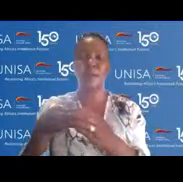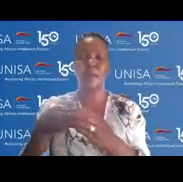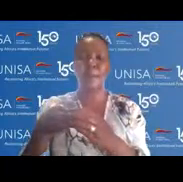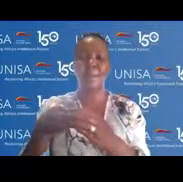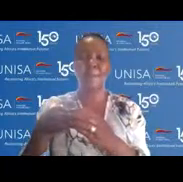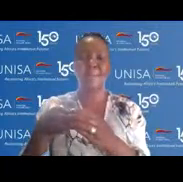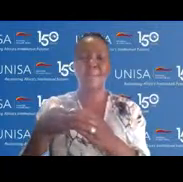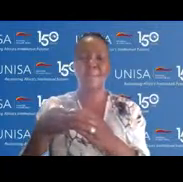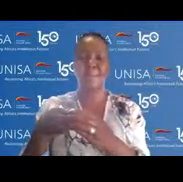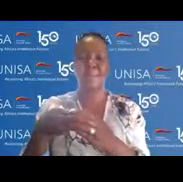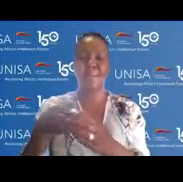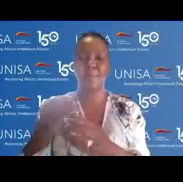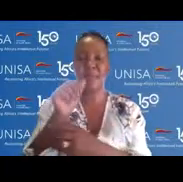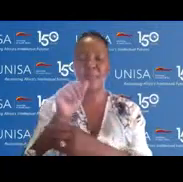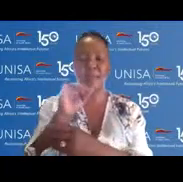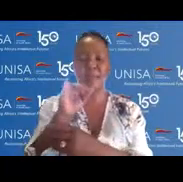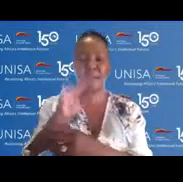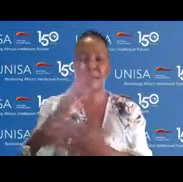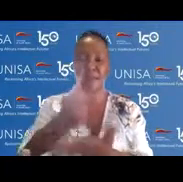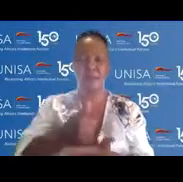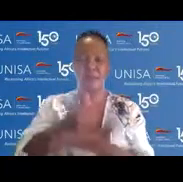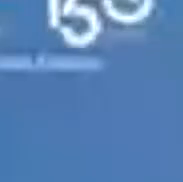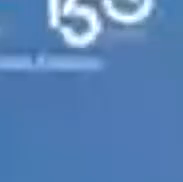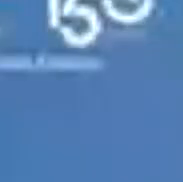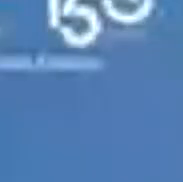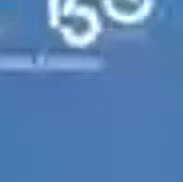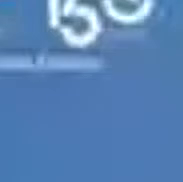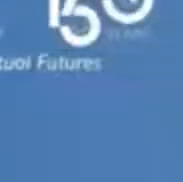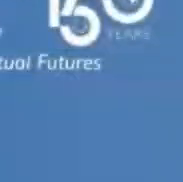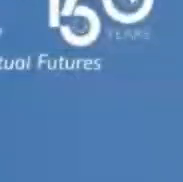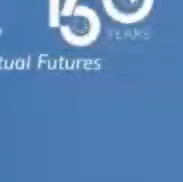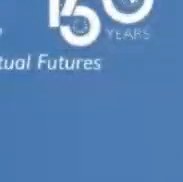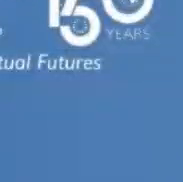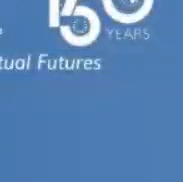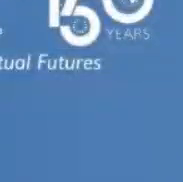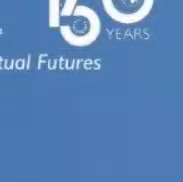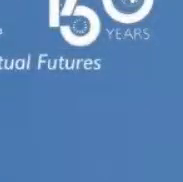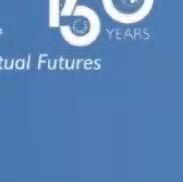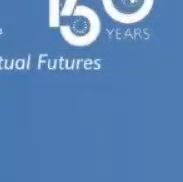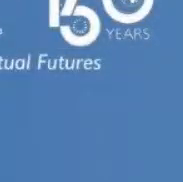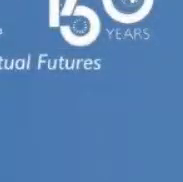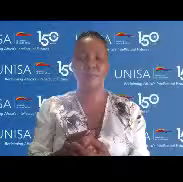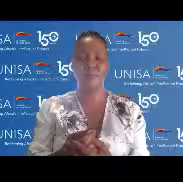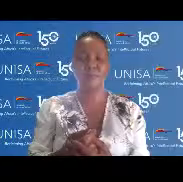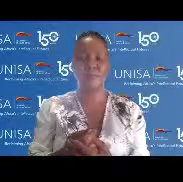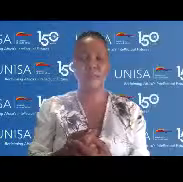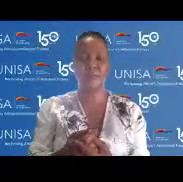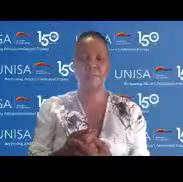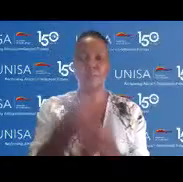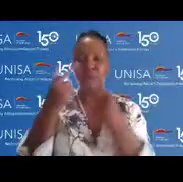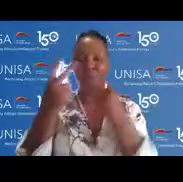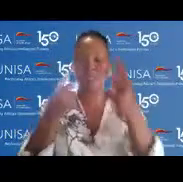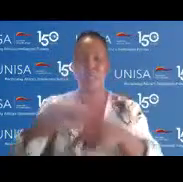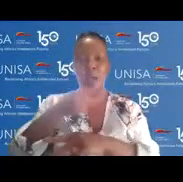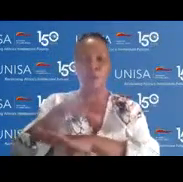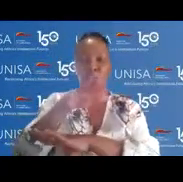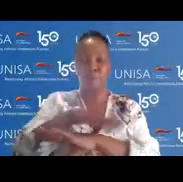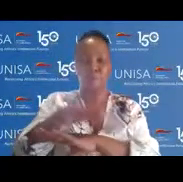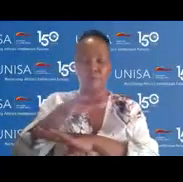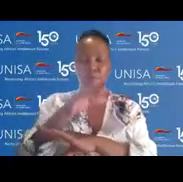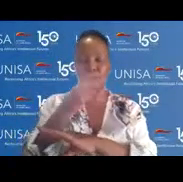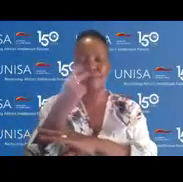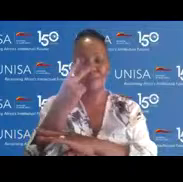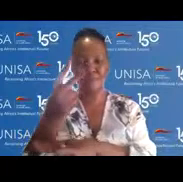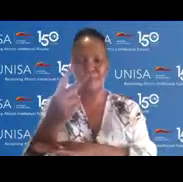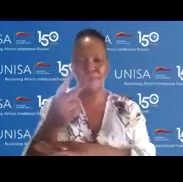AI assistant. So let me quickly show you. So when you visit our portal, you'll notice at the